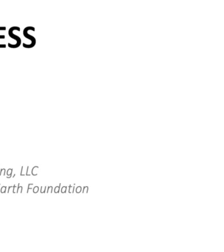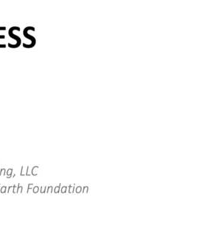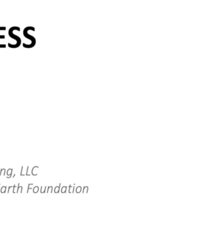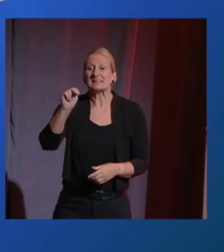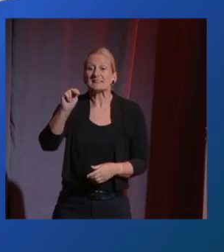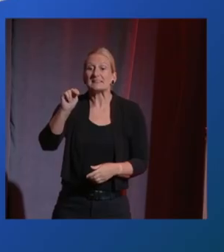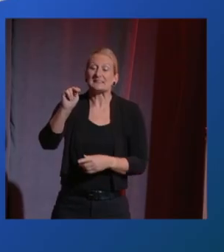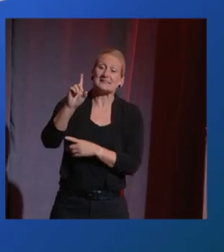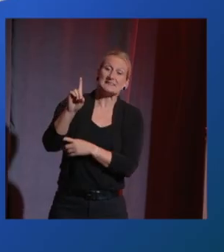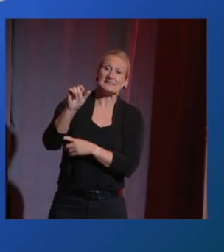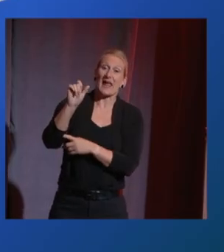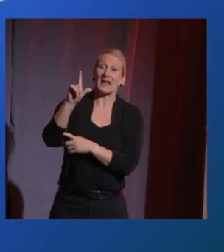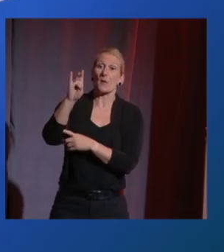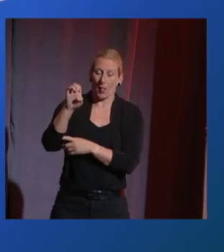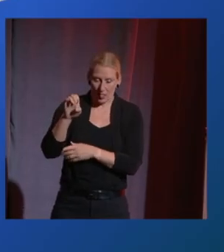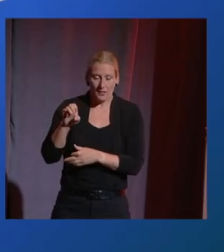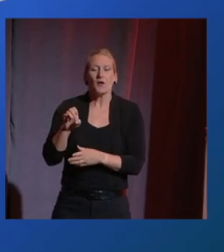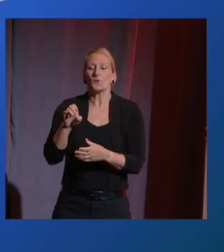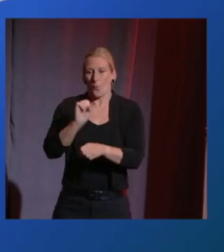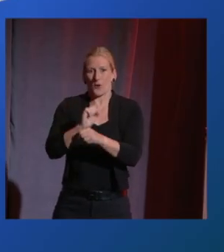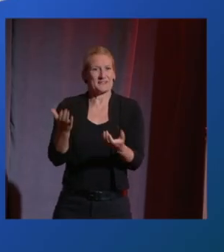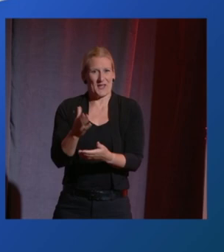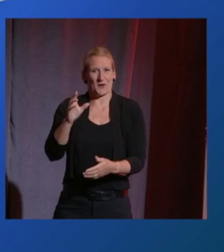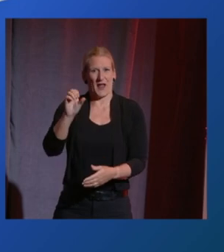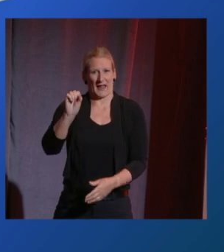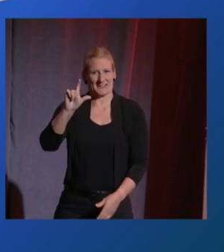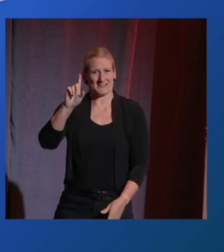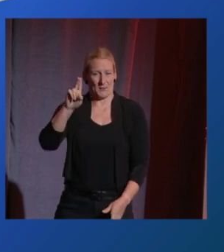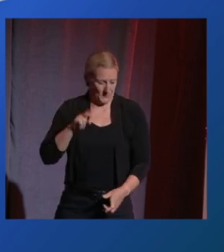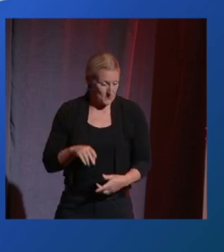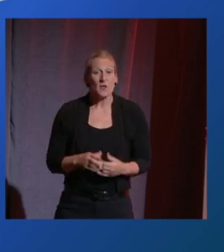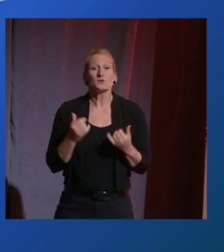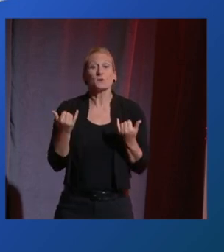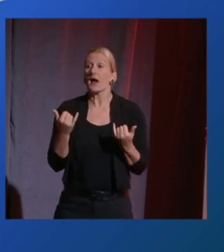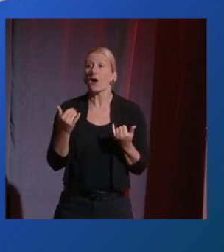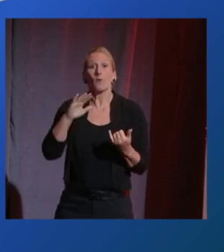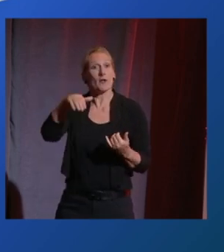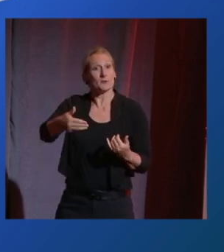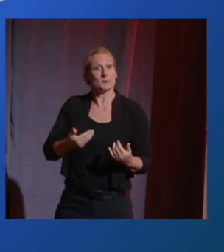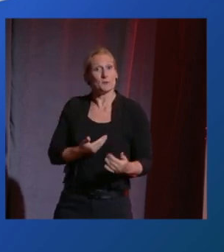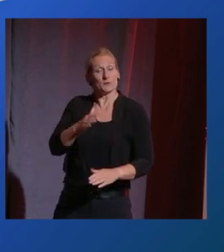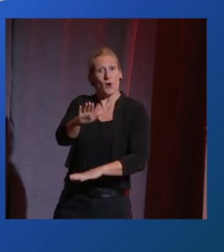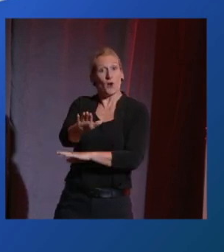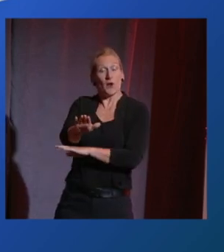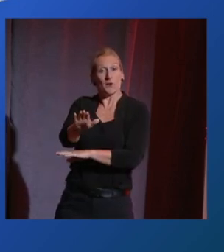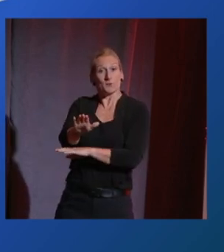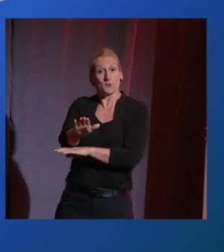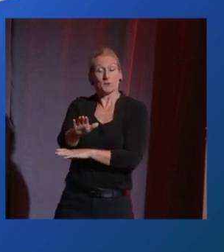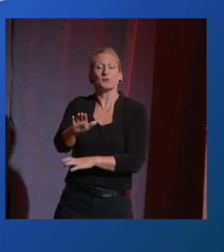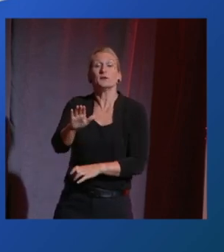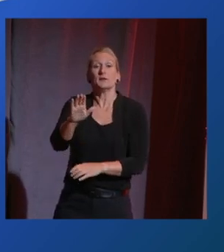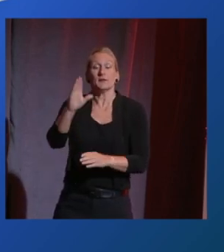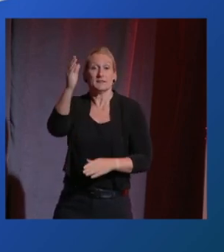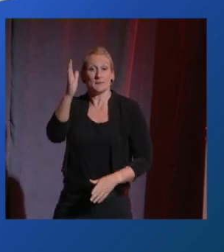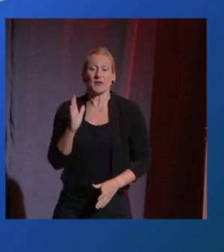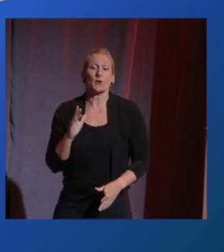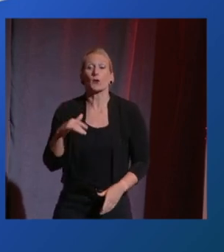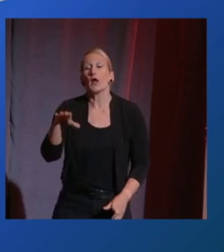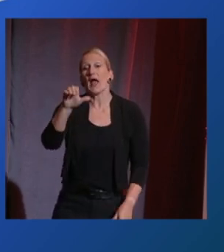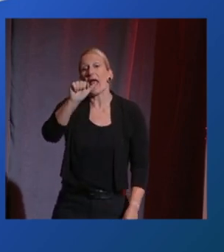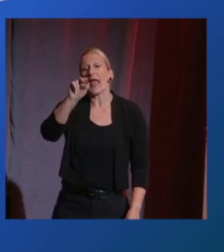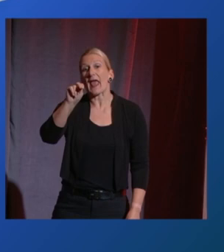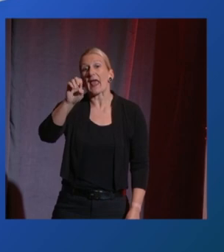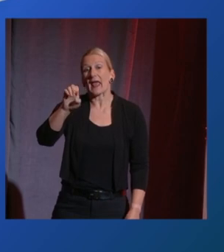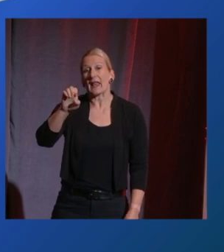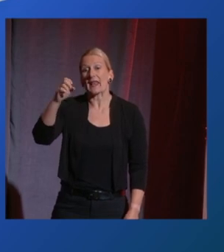applause so now it's time for me to introduce our afternoon keynote speaker who is Ann hail Milas milleri now